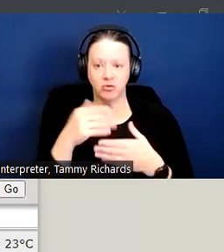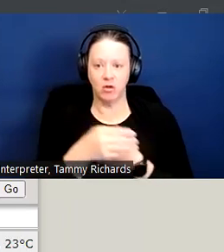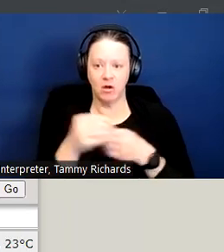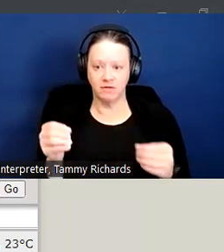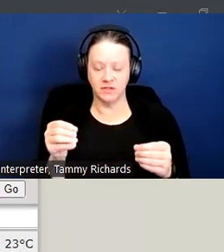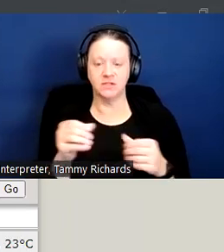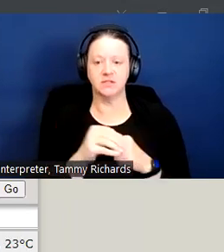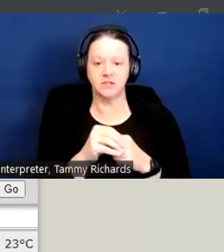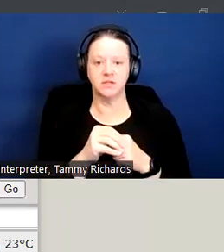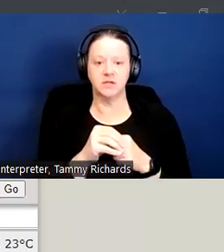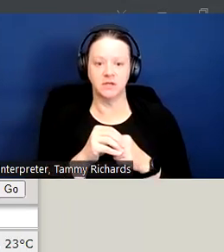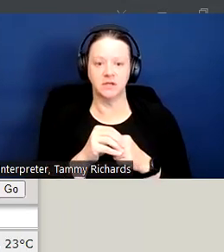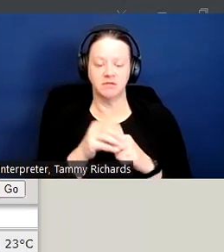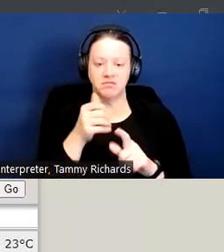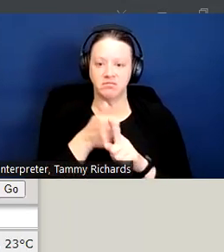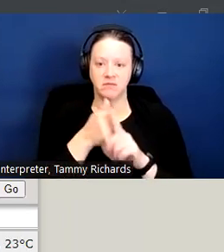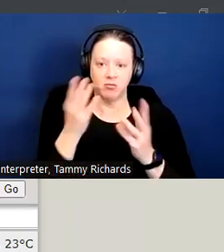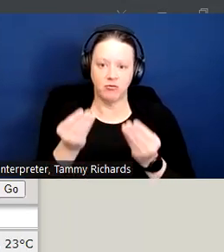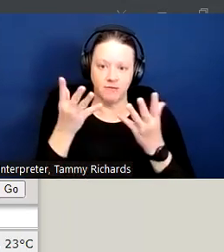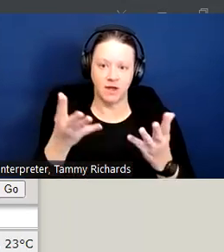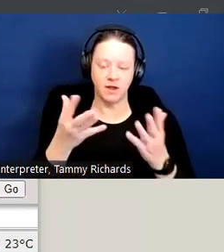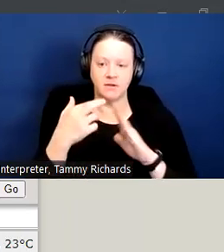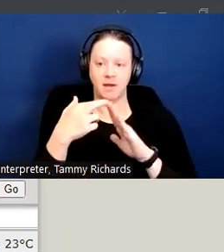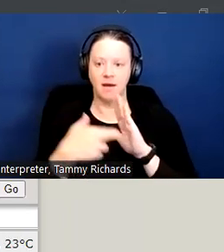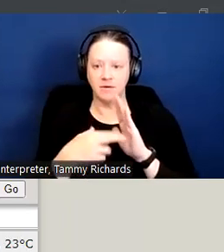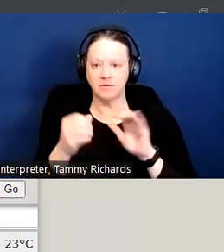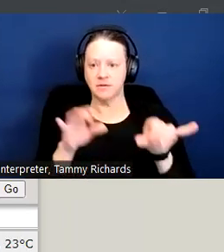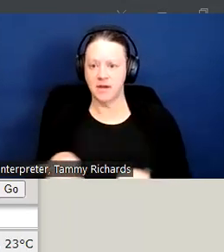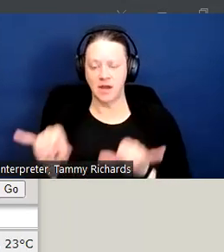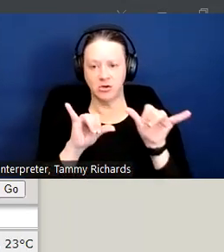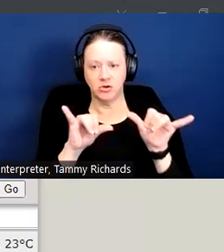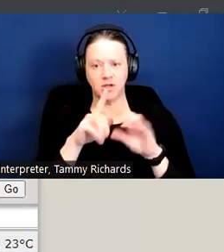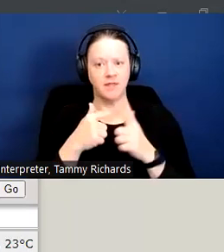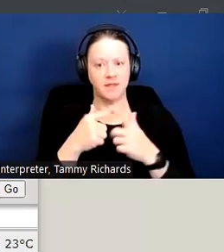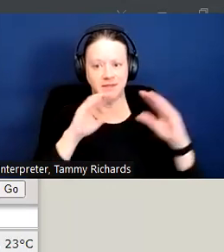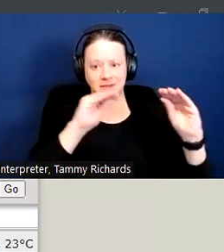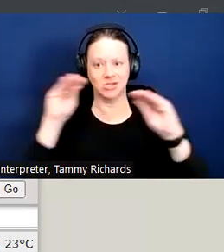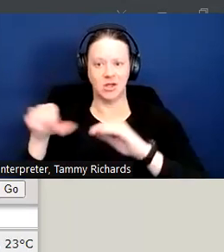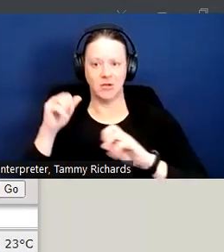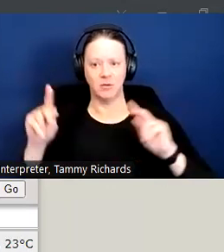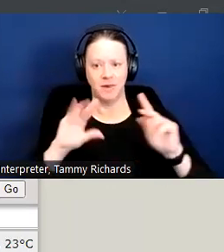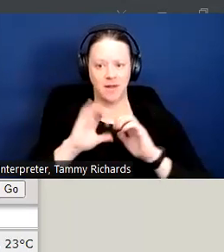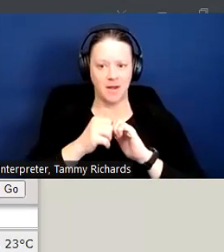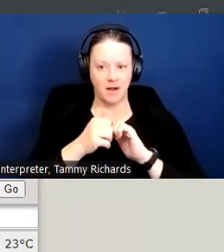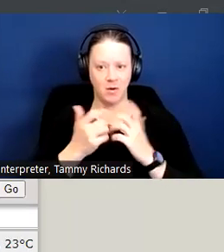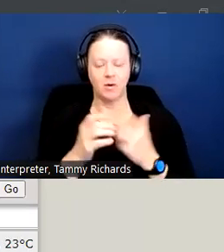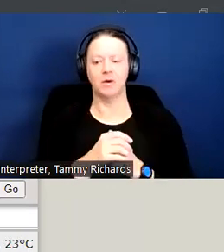that kind of provides guidance and standards for it and then kind of teaches other people how to do it.